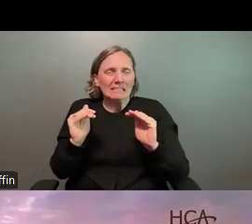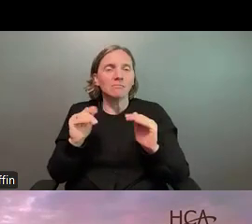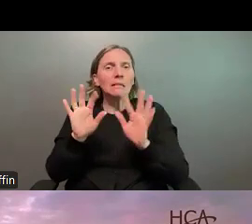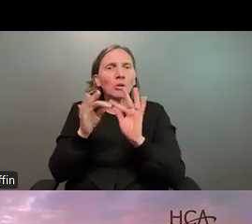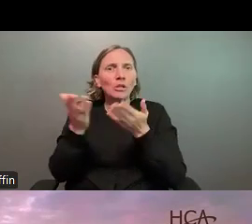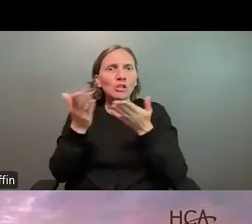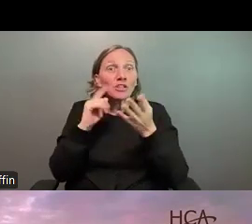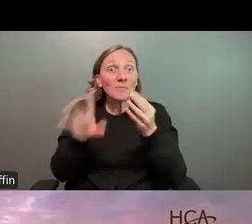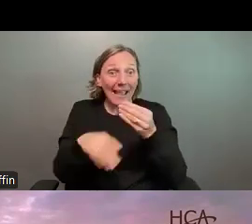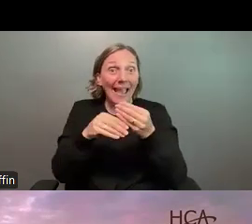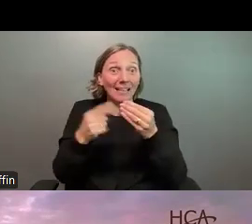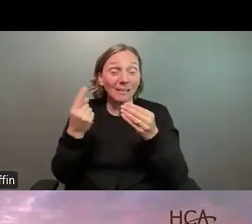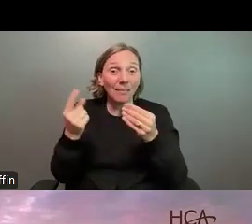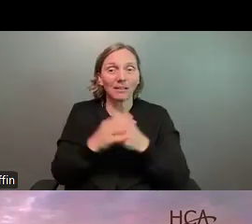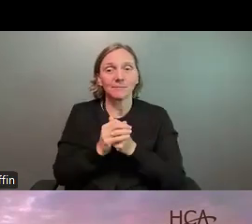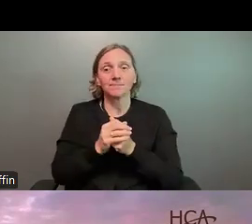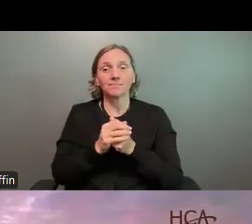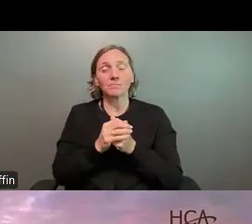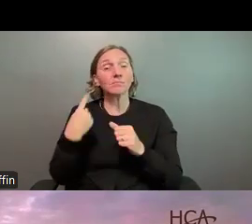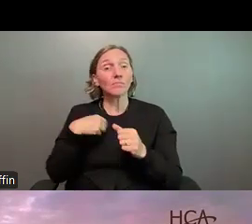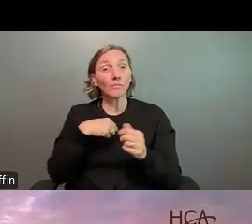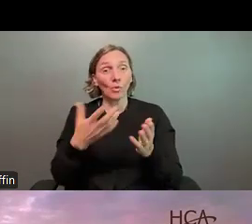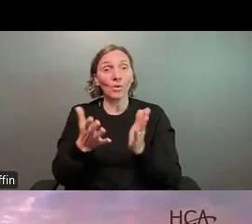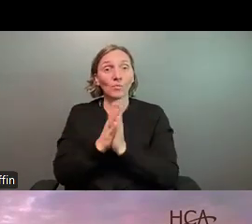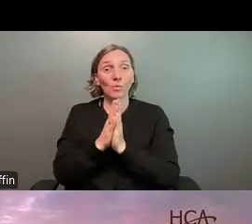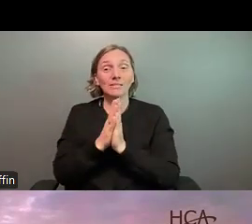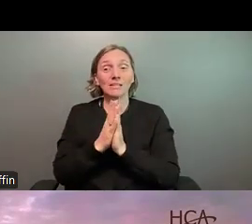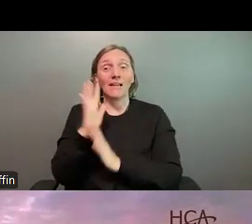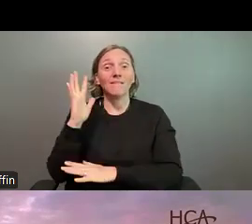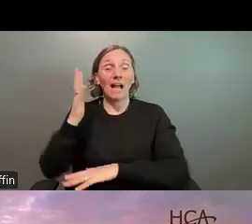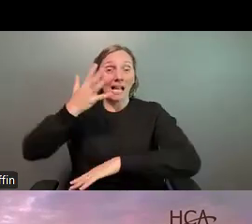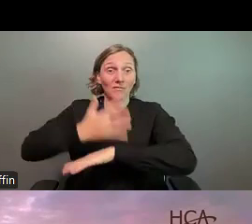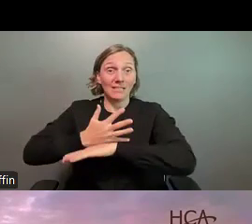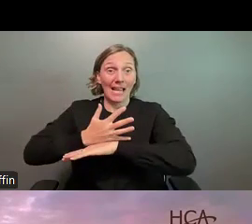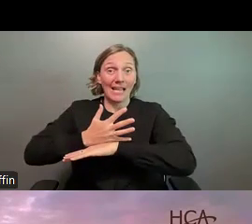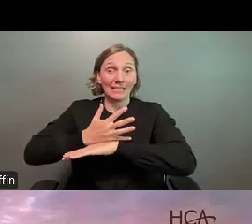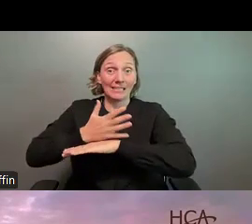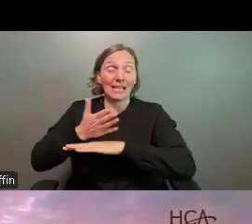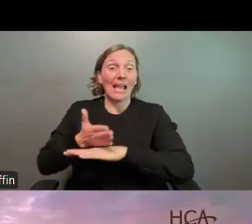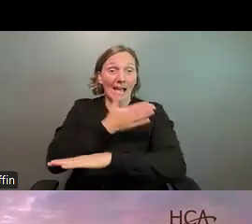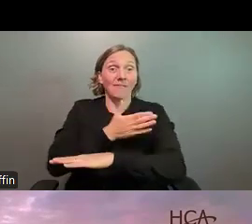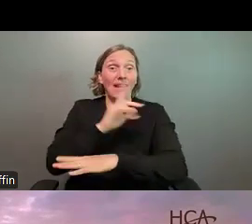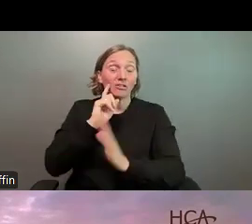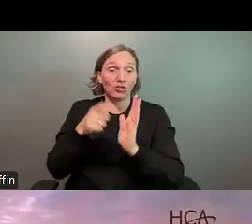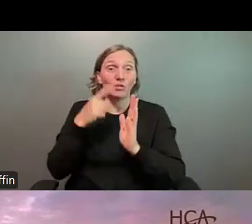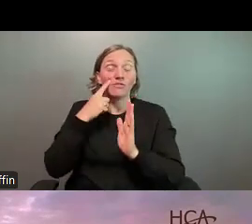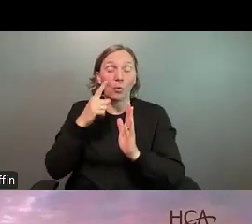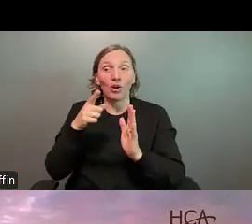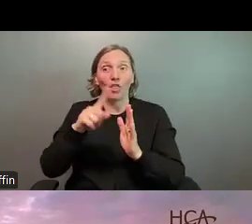thing I want to add there, we do request 5 days advance notice for those appointments if at all possible.